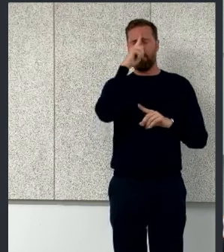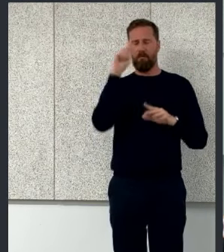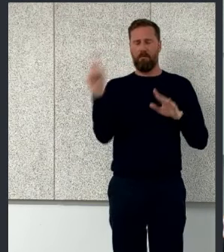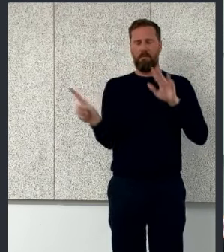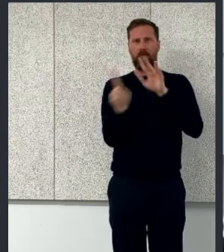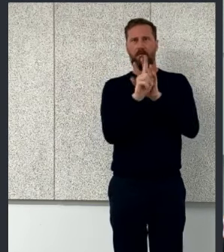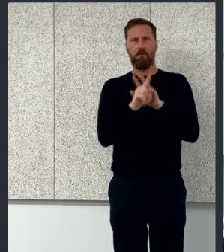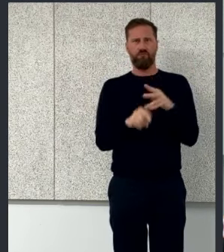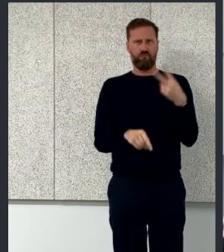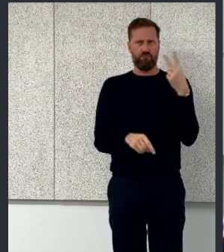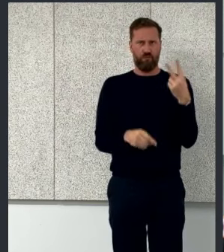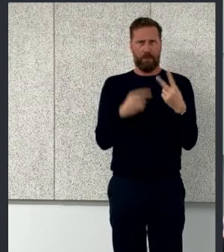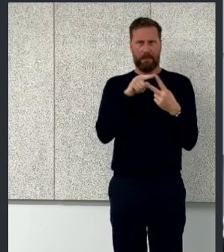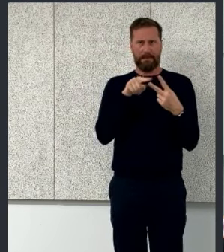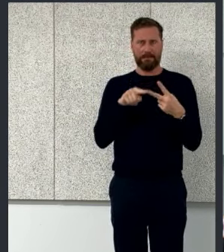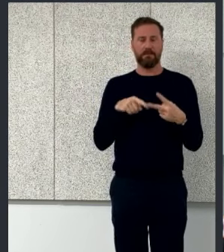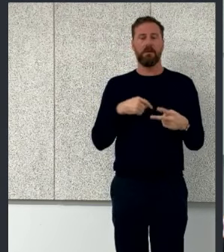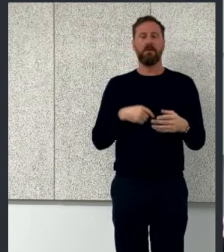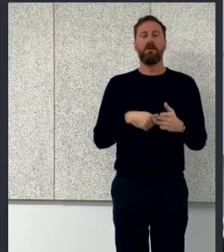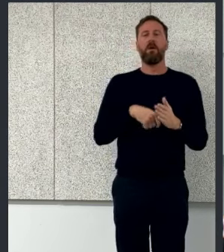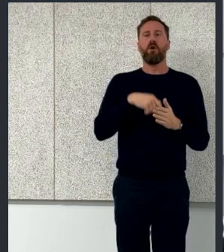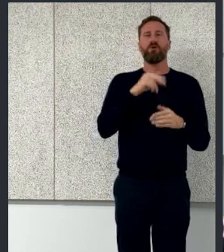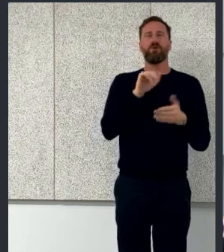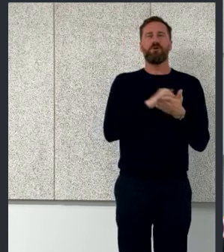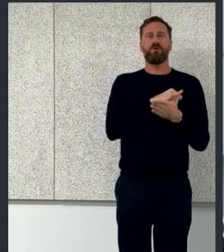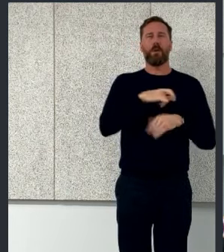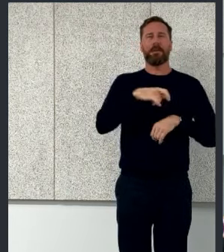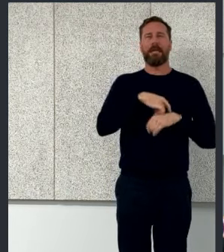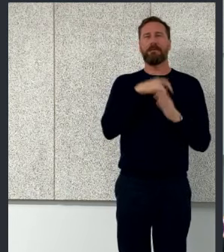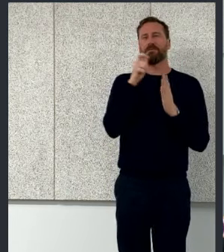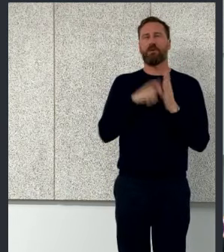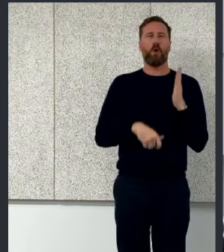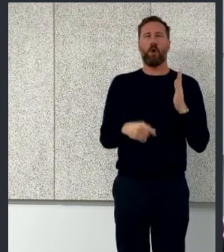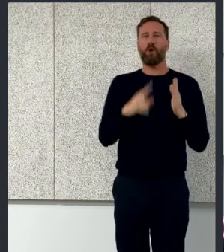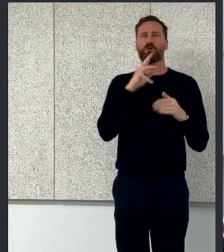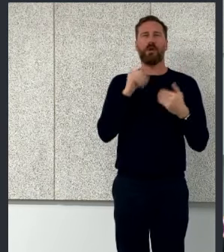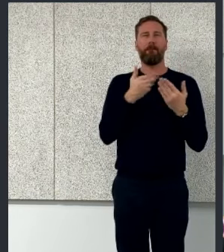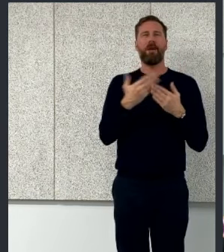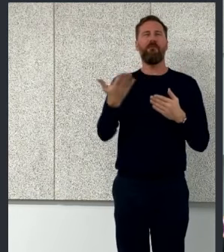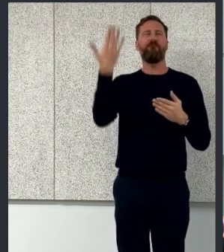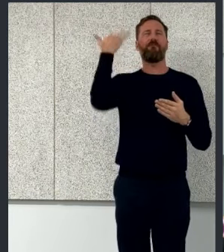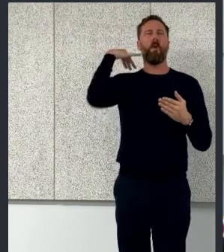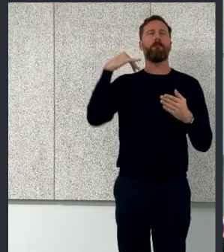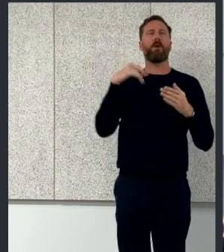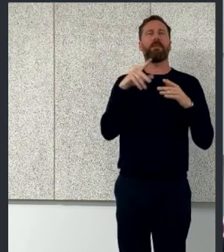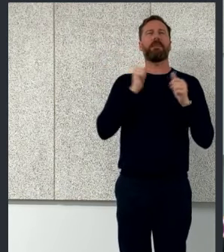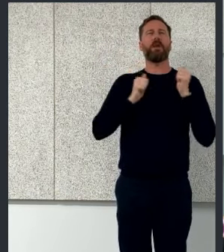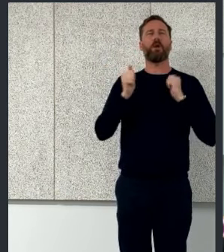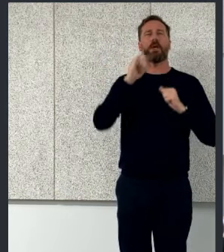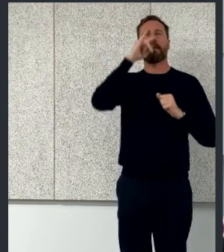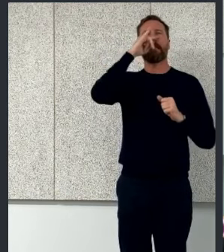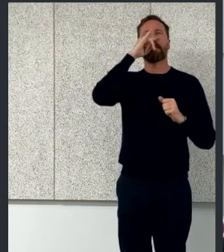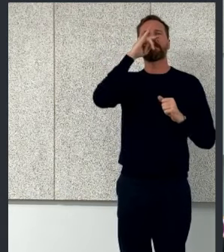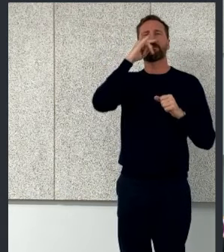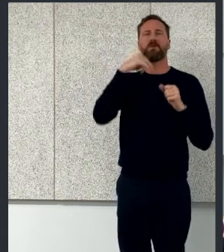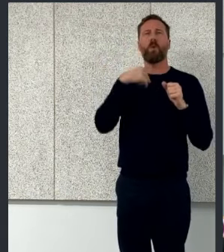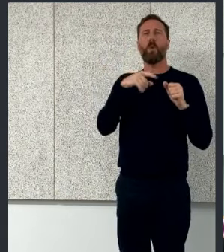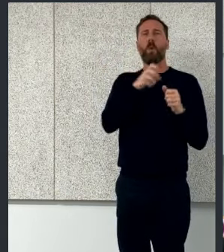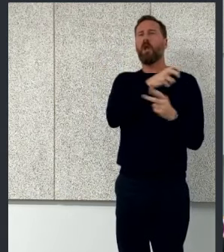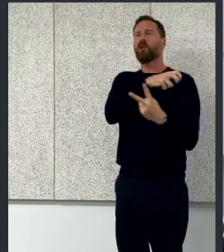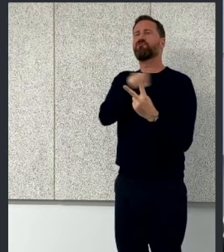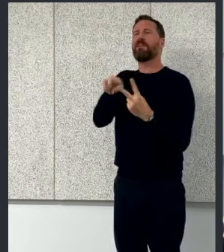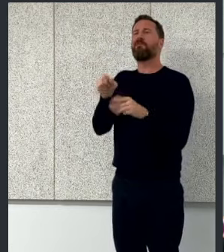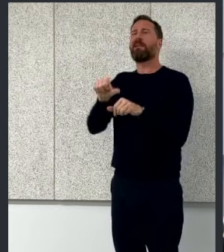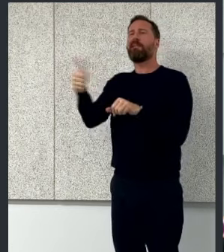article that, you know, highlighted, like, Ketanji Brown Jackson and, like, all of these people who are, like, former theater kids doing amazing things in the world. And